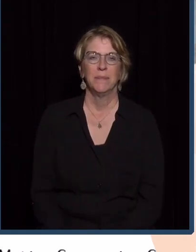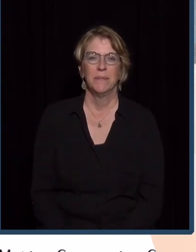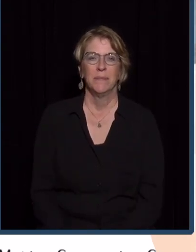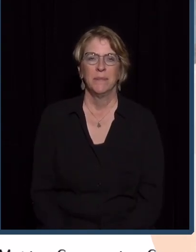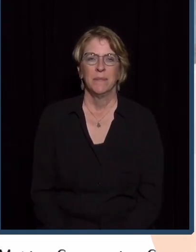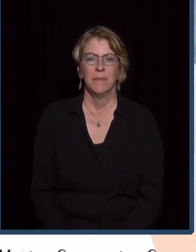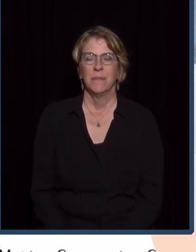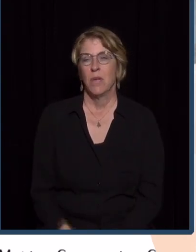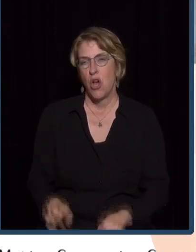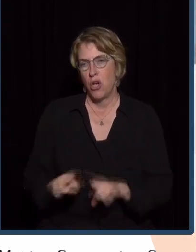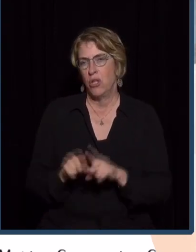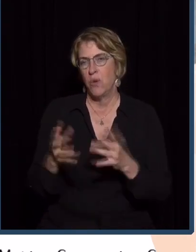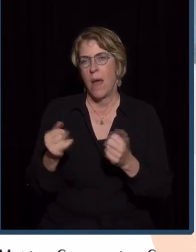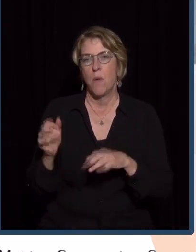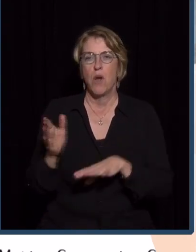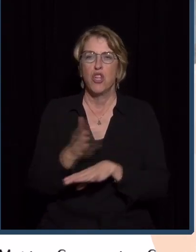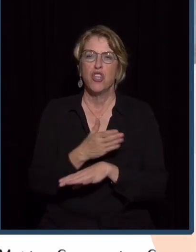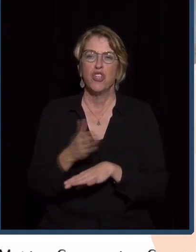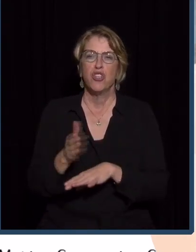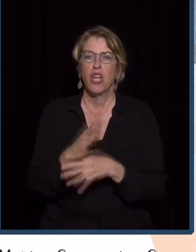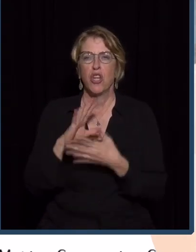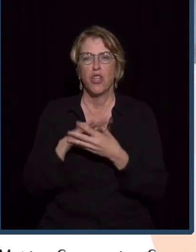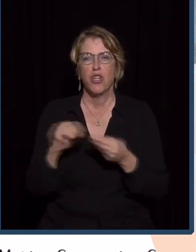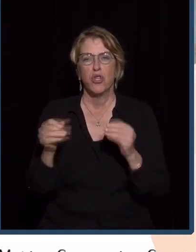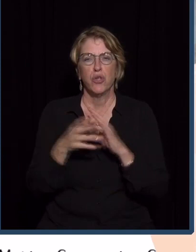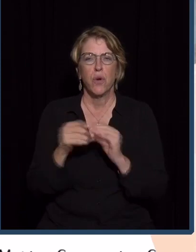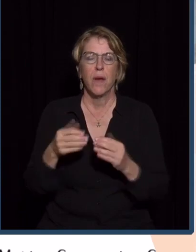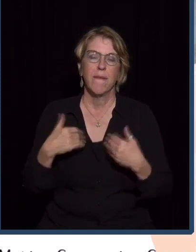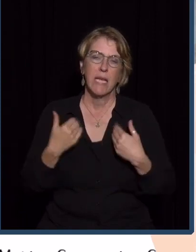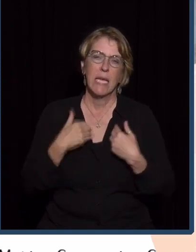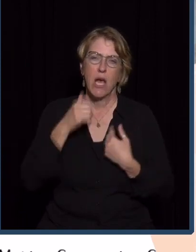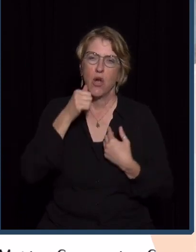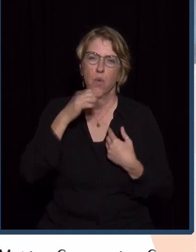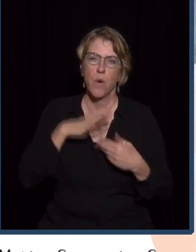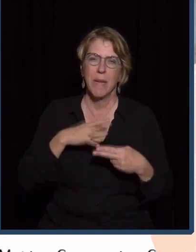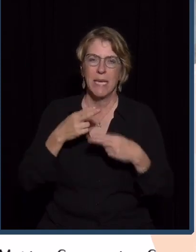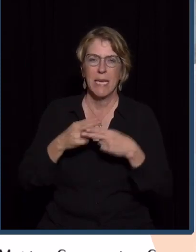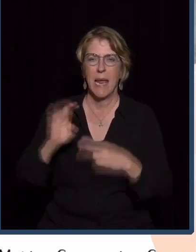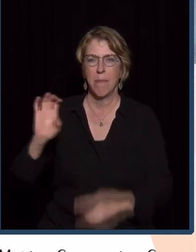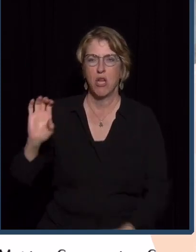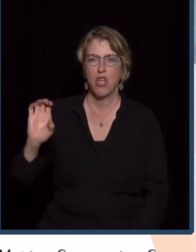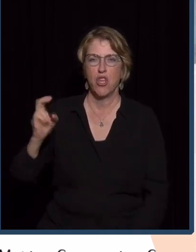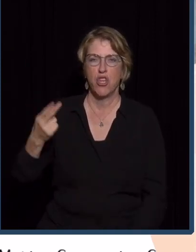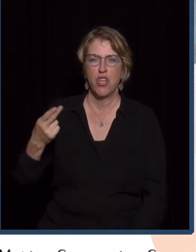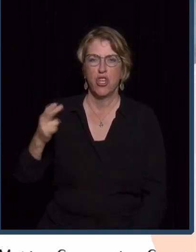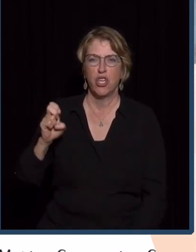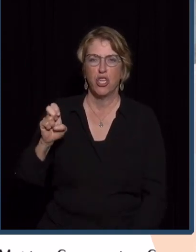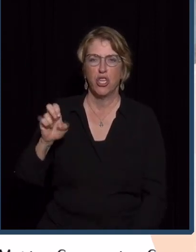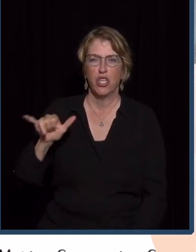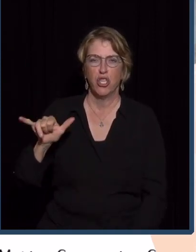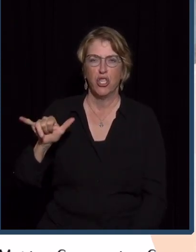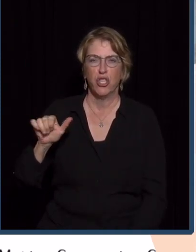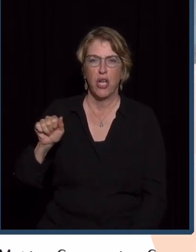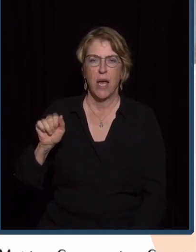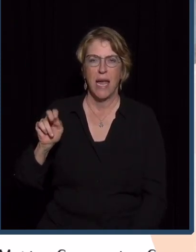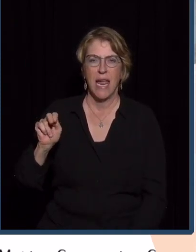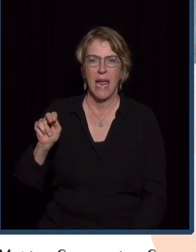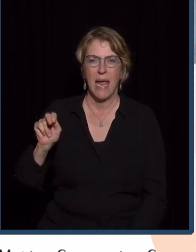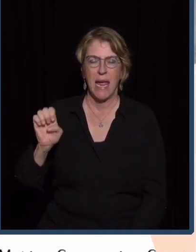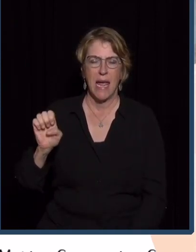the story of a young woman named Cheyenne, whose life was saved due to the care approach of North Memorial's community paramedic